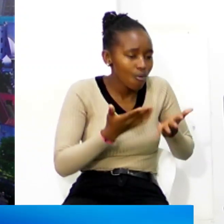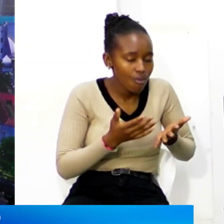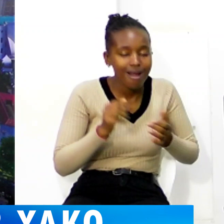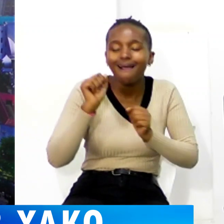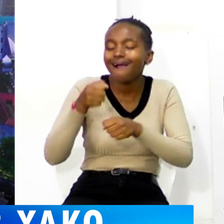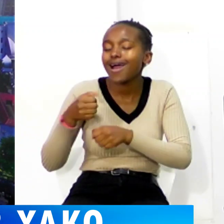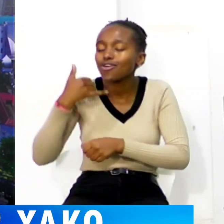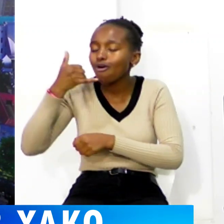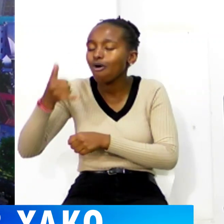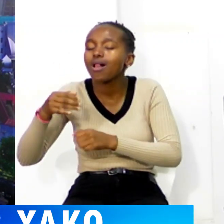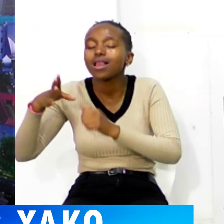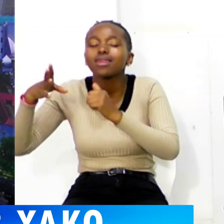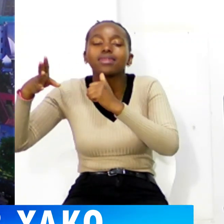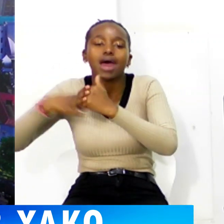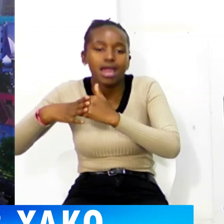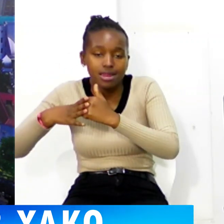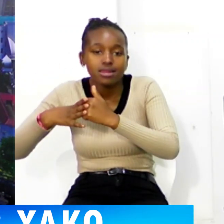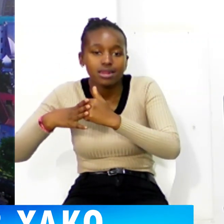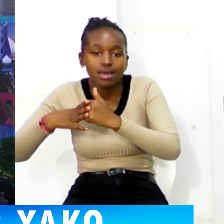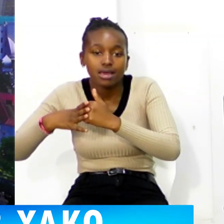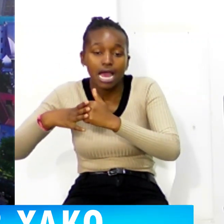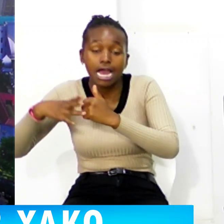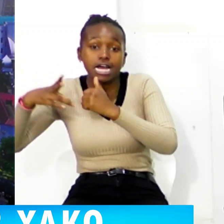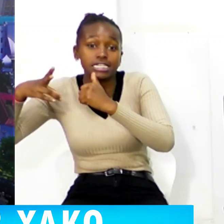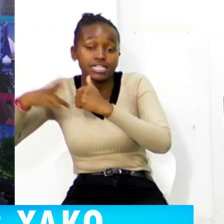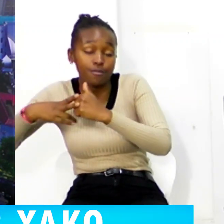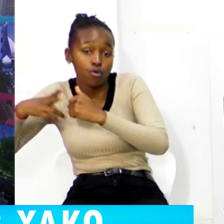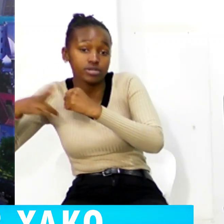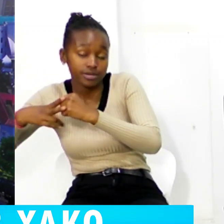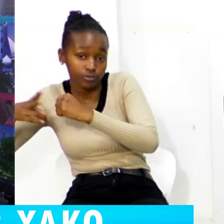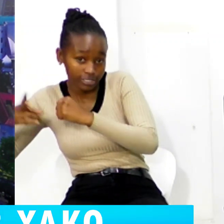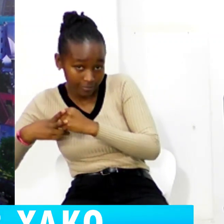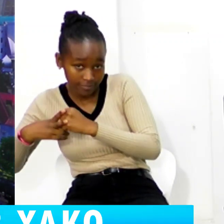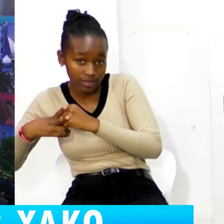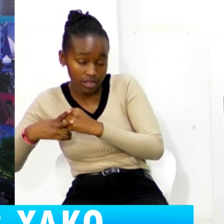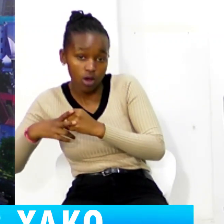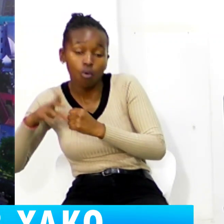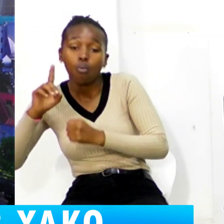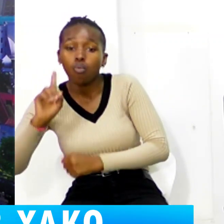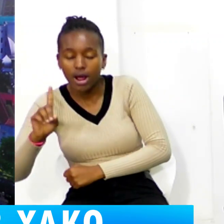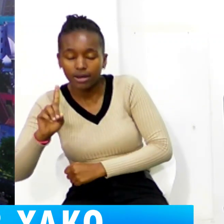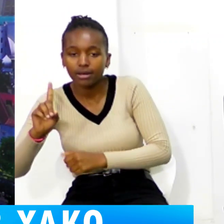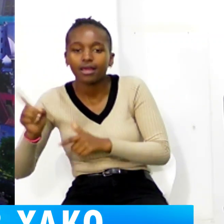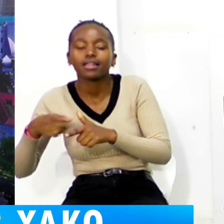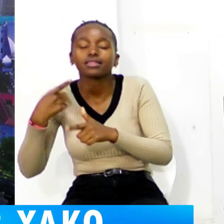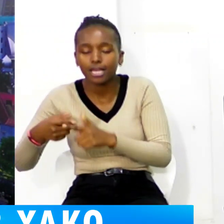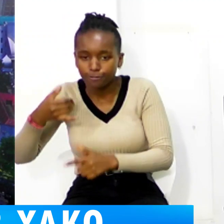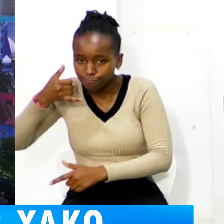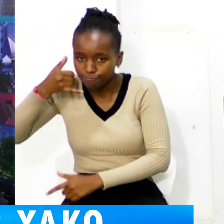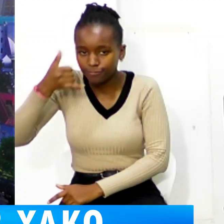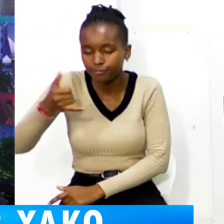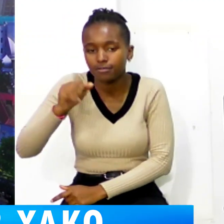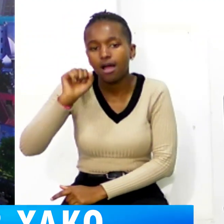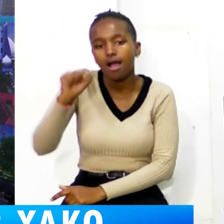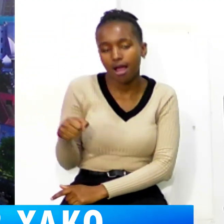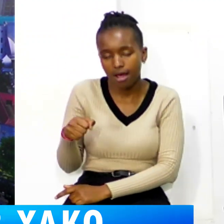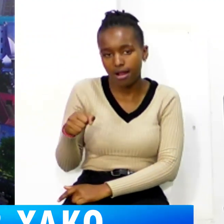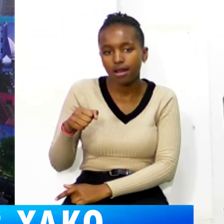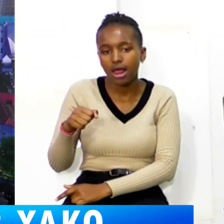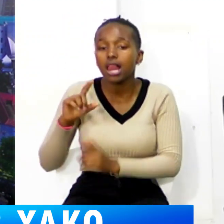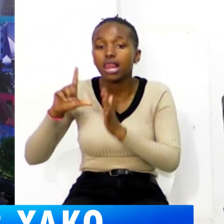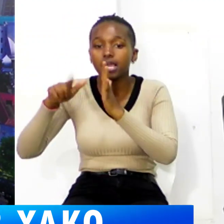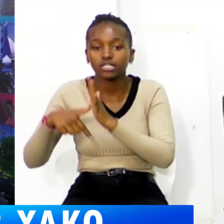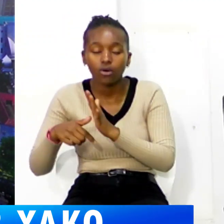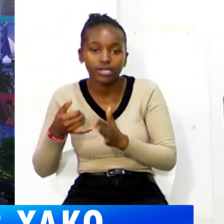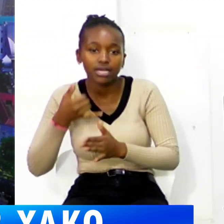where you are in the country, just call 97771 and put in the report. Long time Kenya Power had a lot